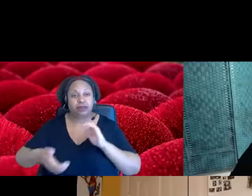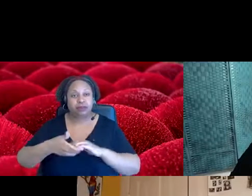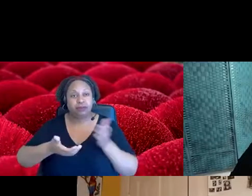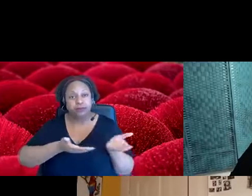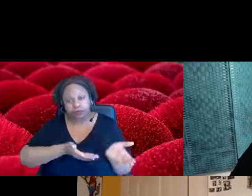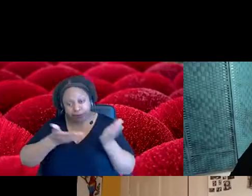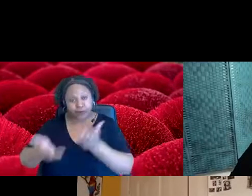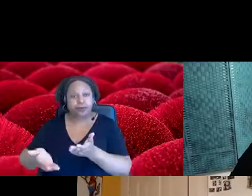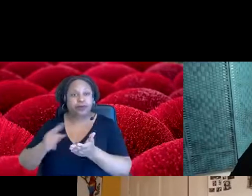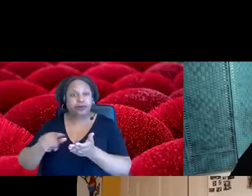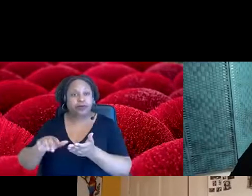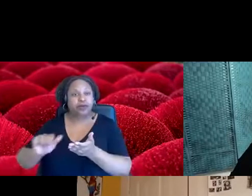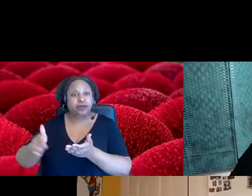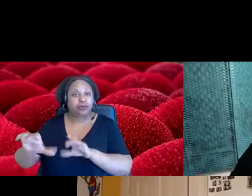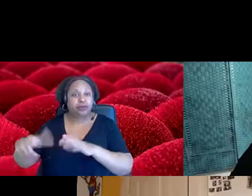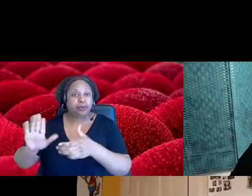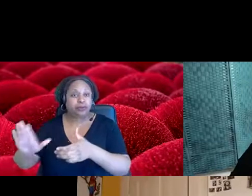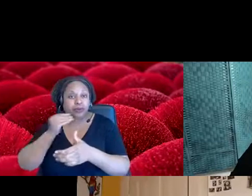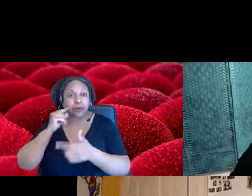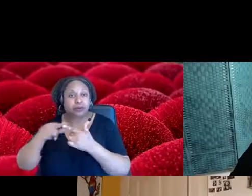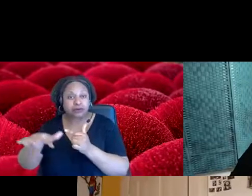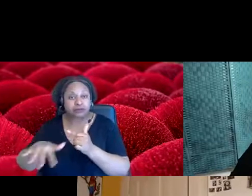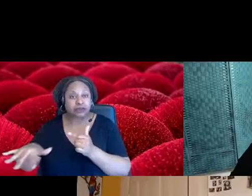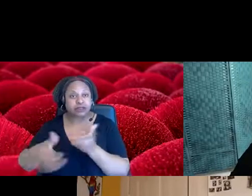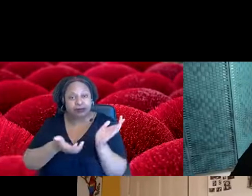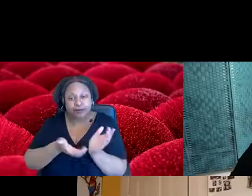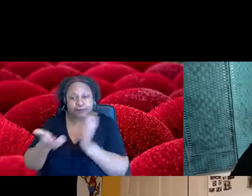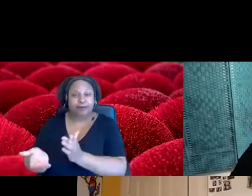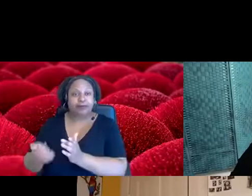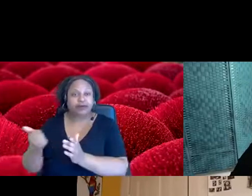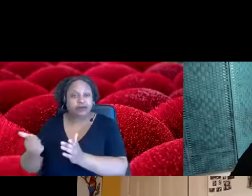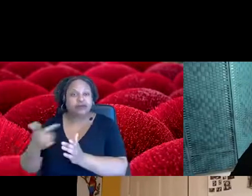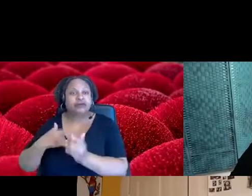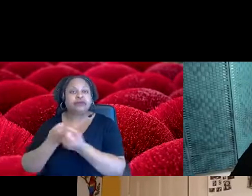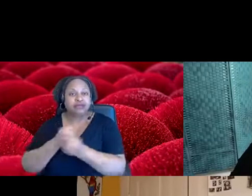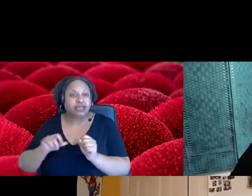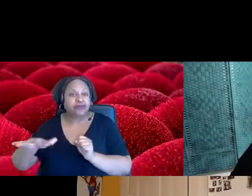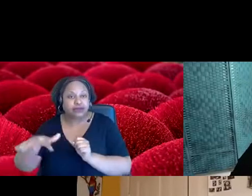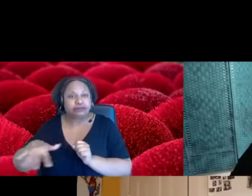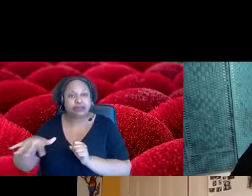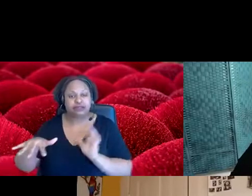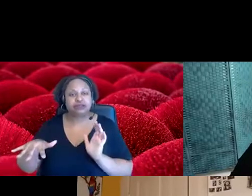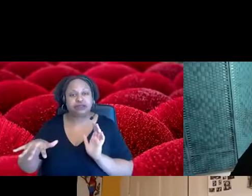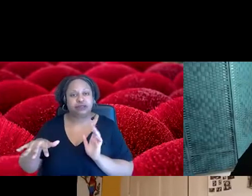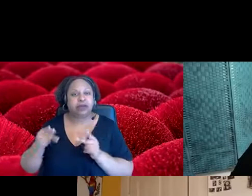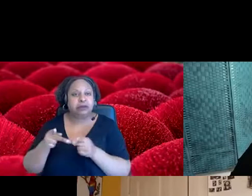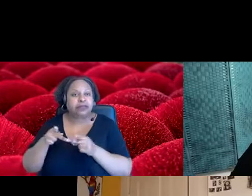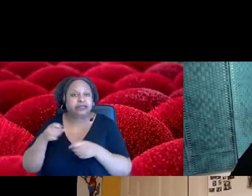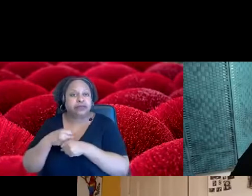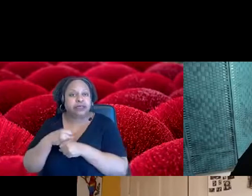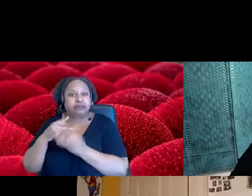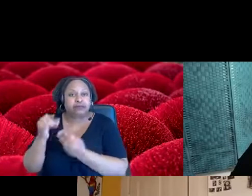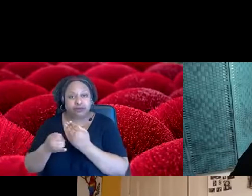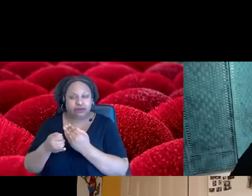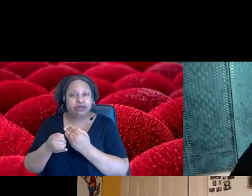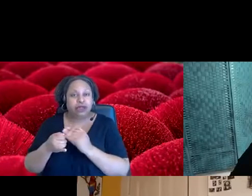space, where they know that they're safe, this is their space, this is where all their memories are